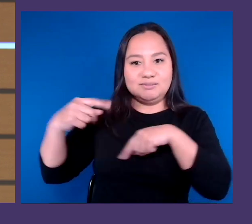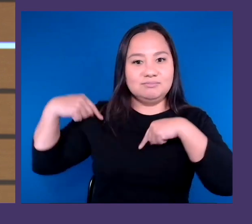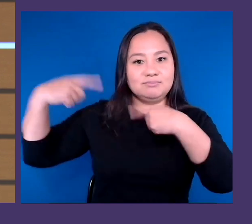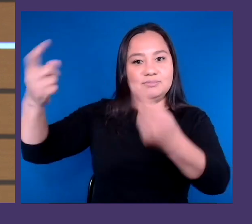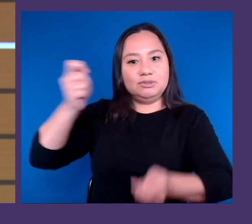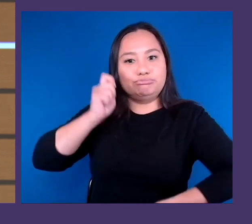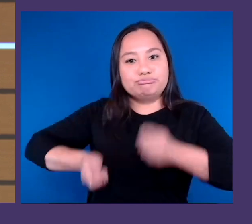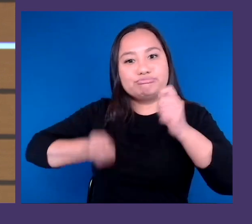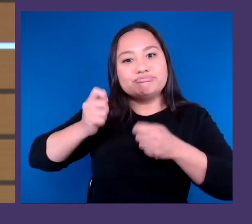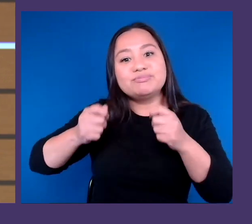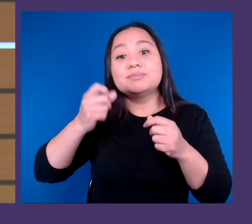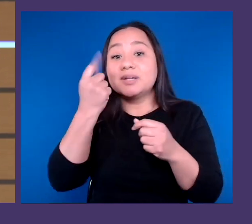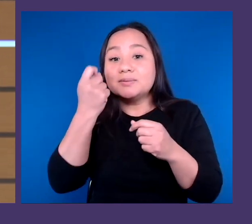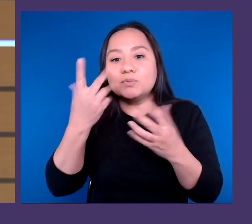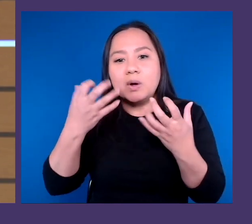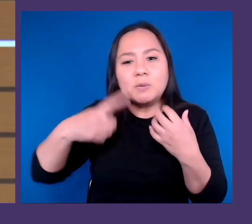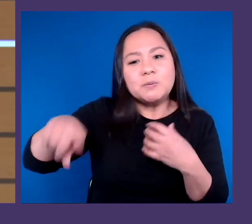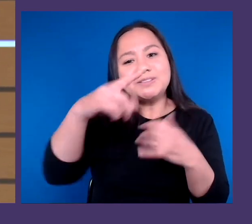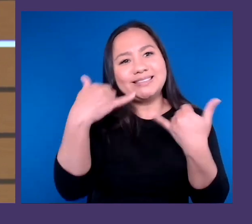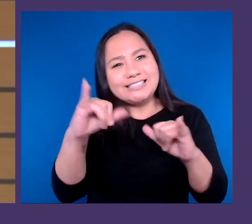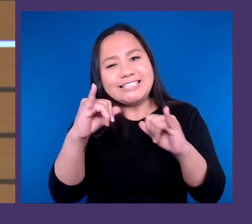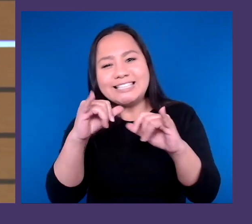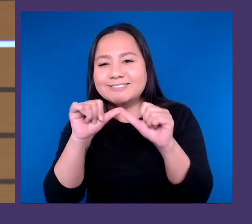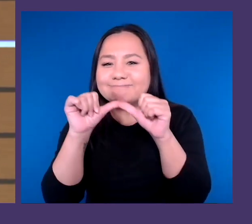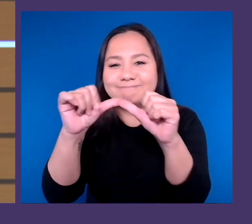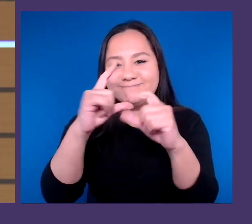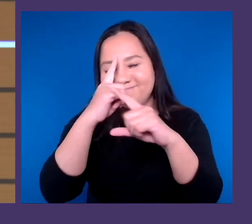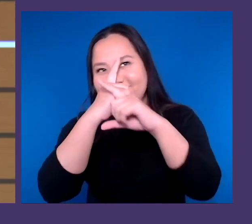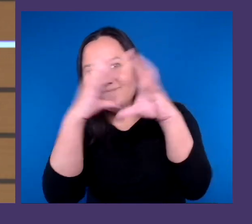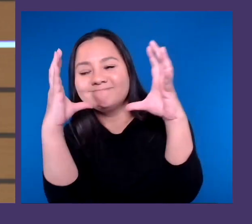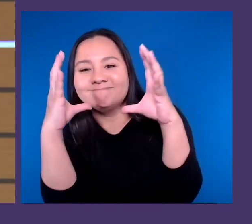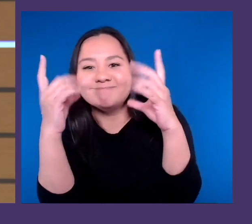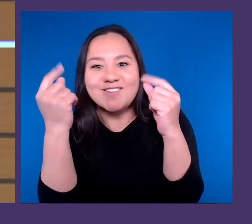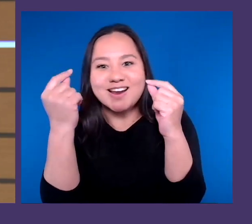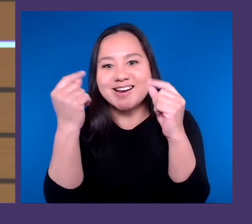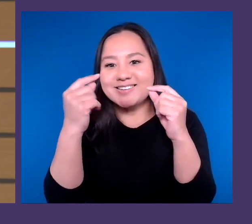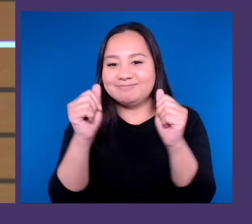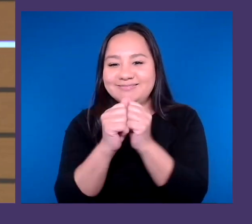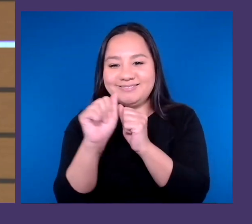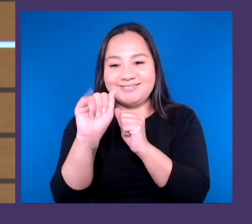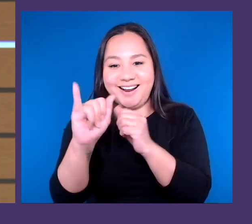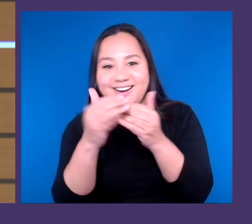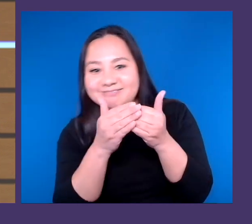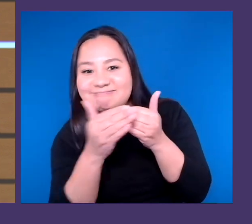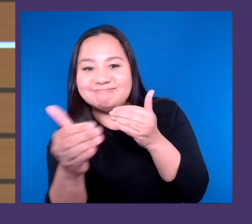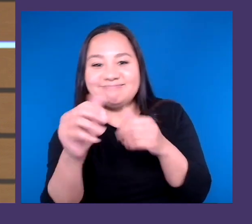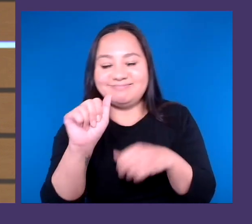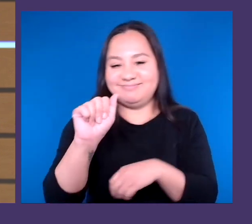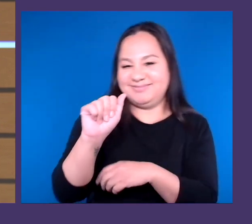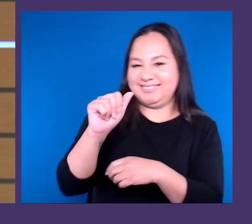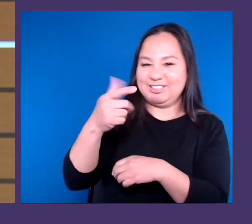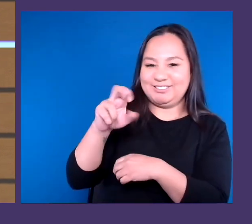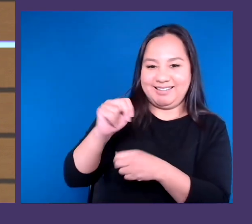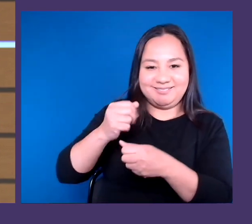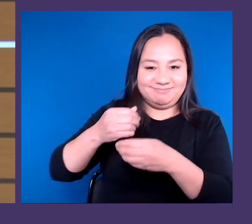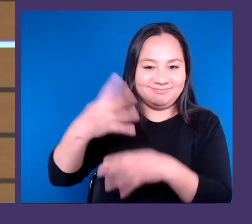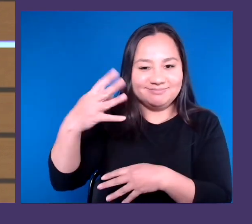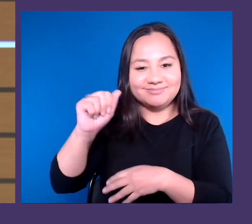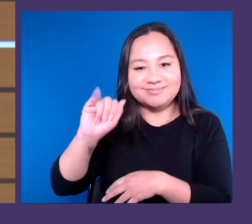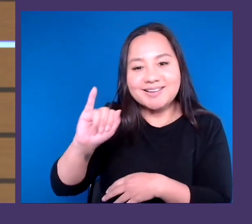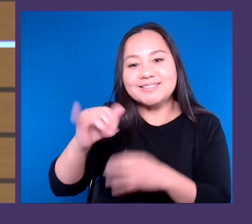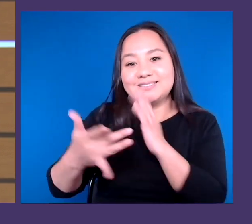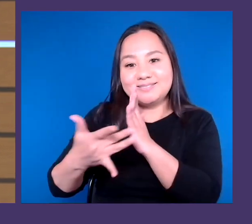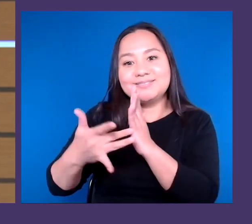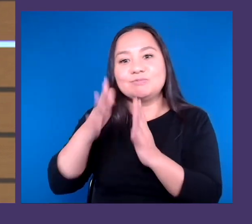ahead, these generative AI technologies are going to transform our products so we can help you be far more productive, so you